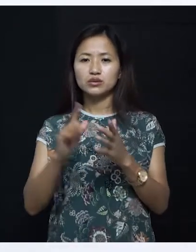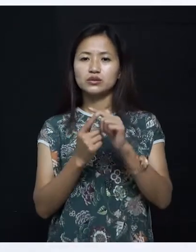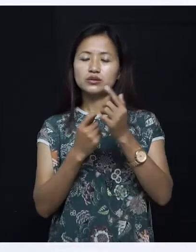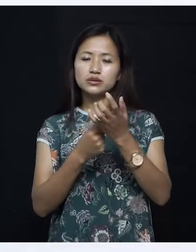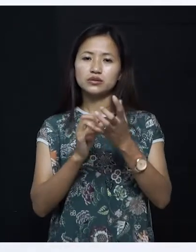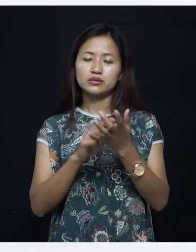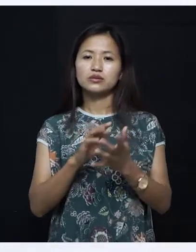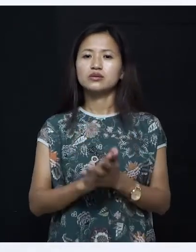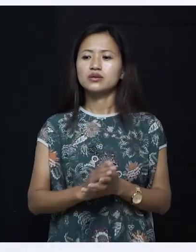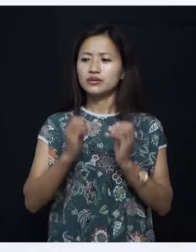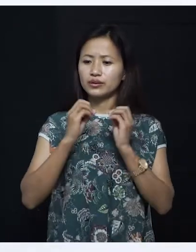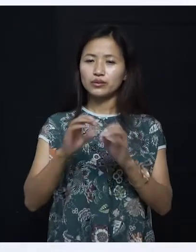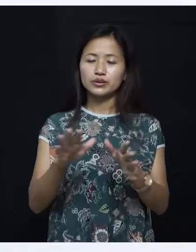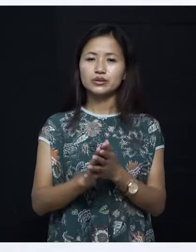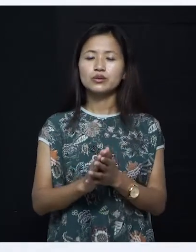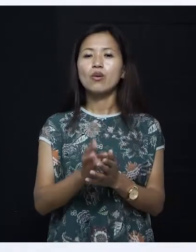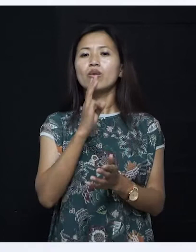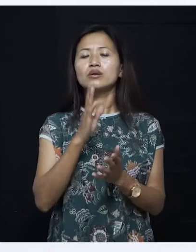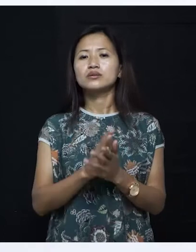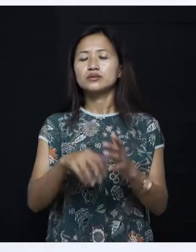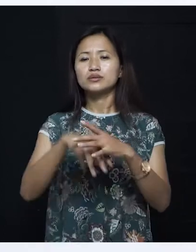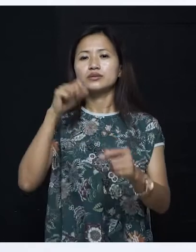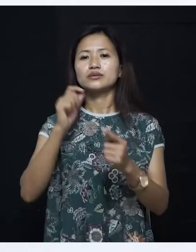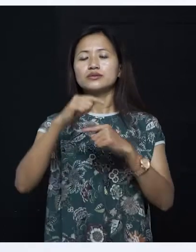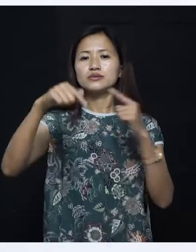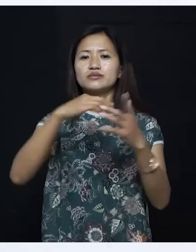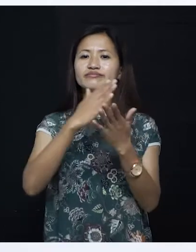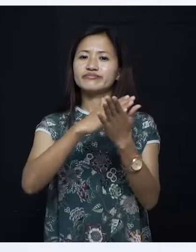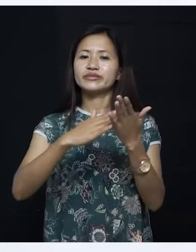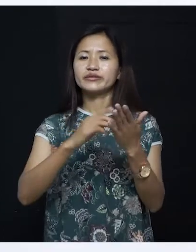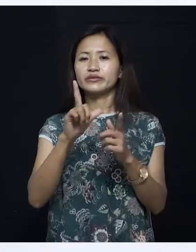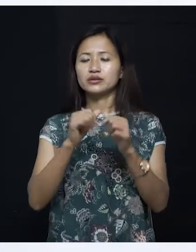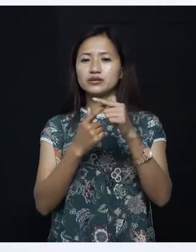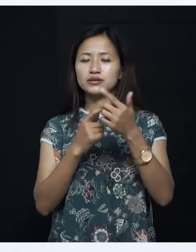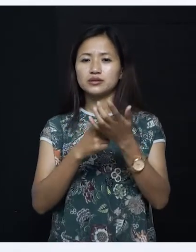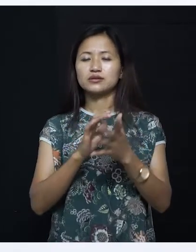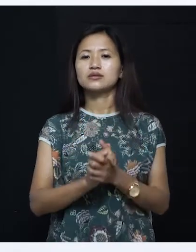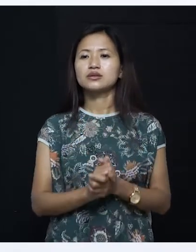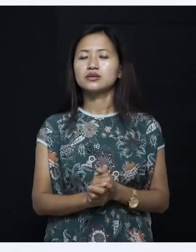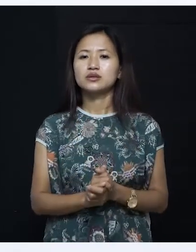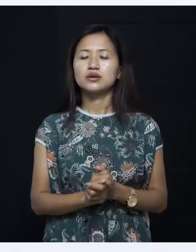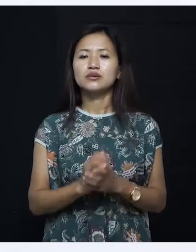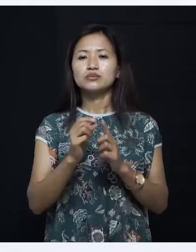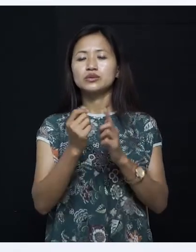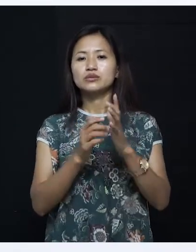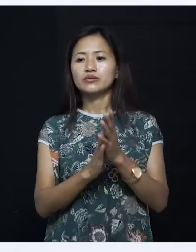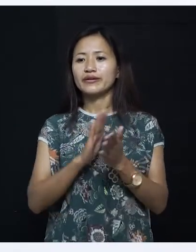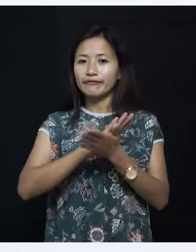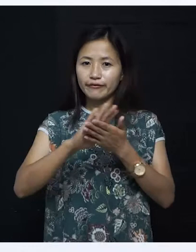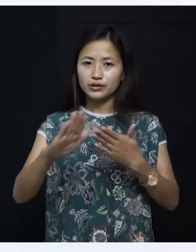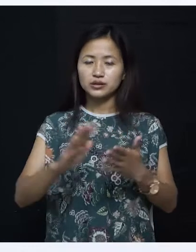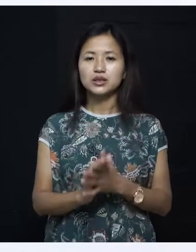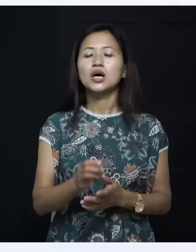that the waste water that are coming out from the industries, half liter also, it pollutes 4 times the quantity of fresh water,